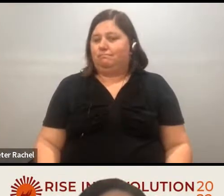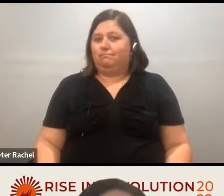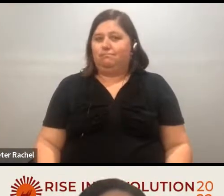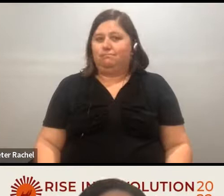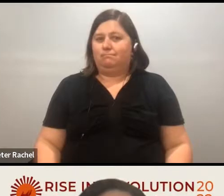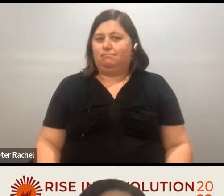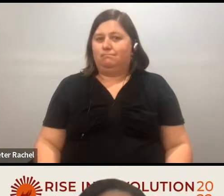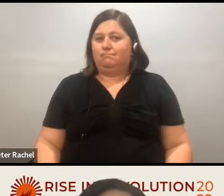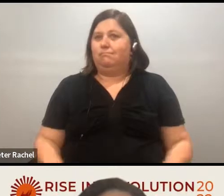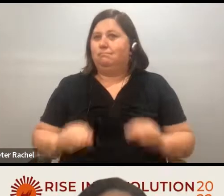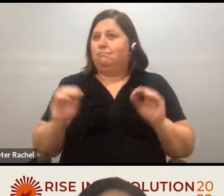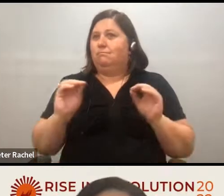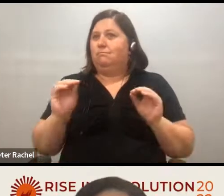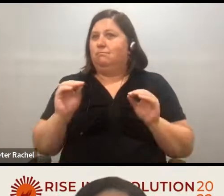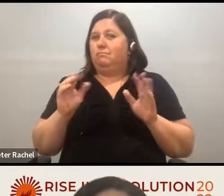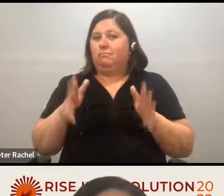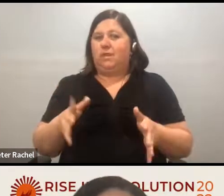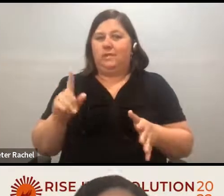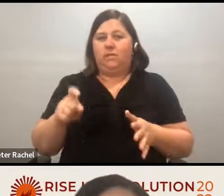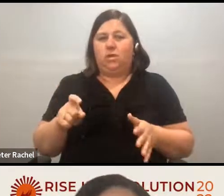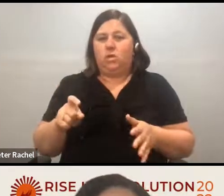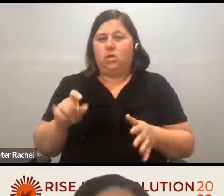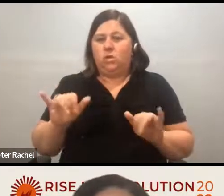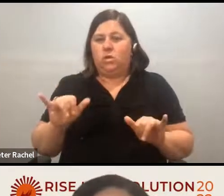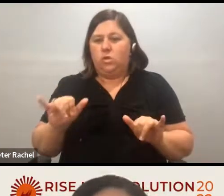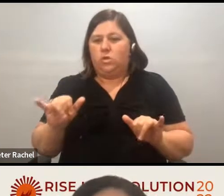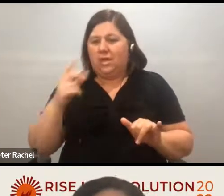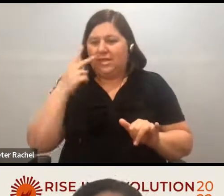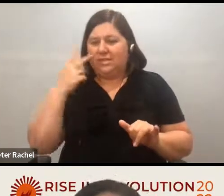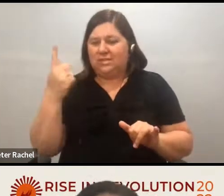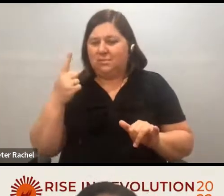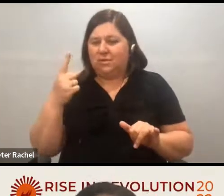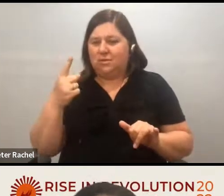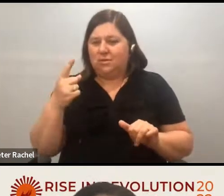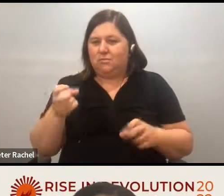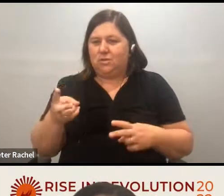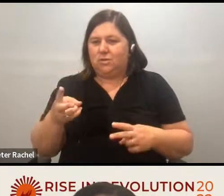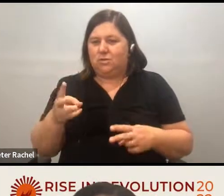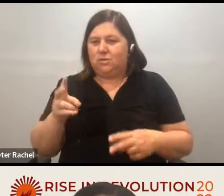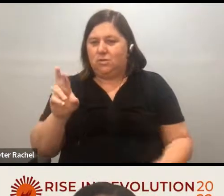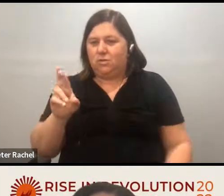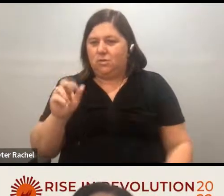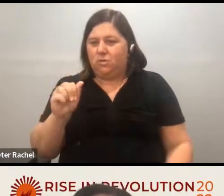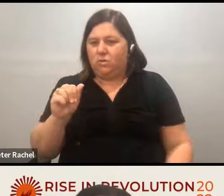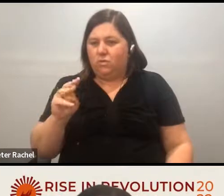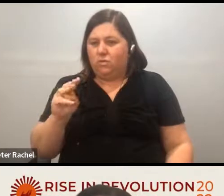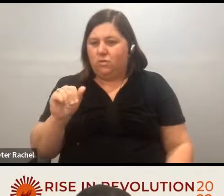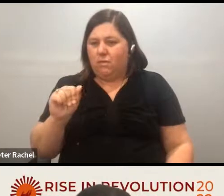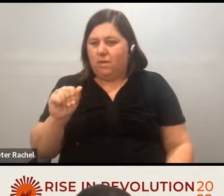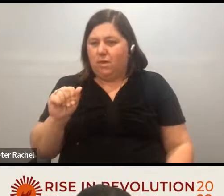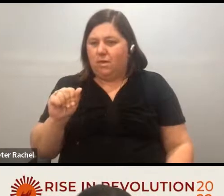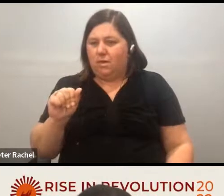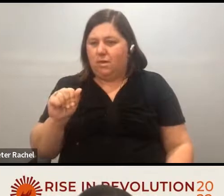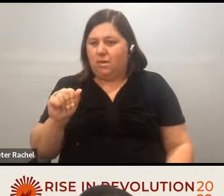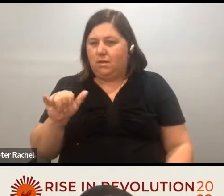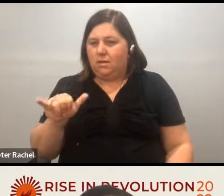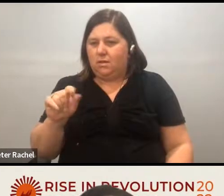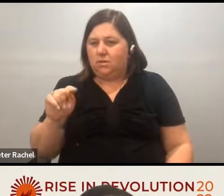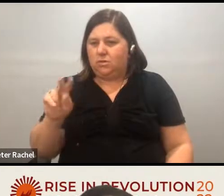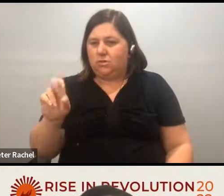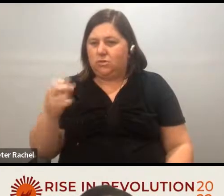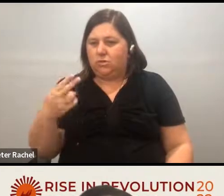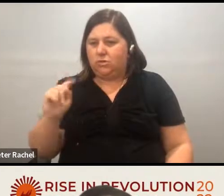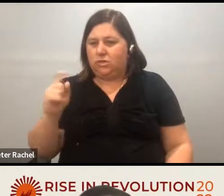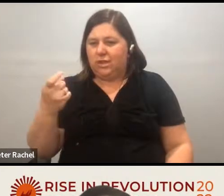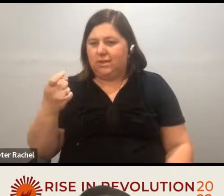No open questions. Awesome. Oh, I see someone dropped the rematrish tax in there. That's